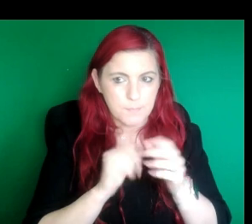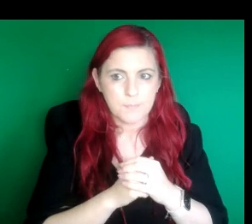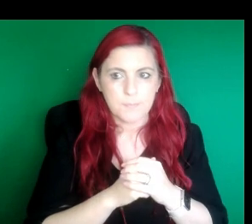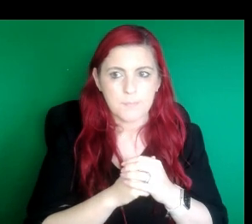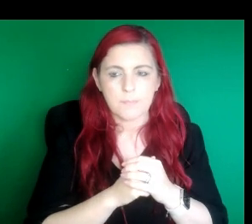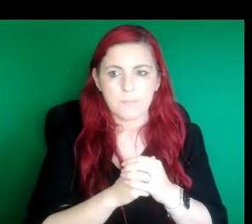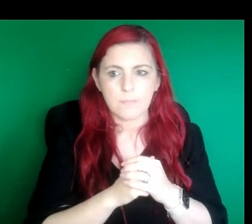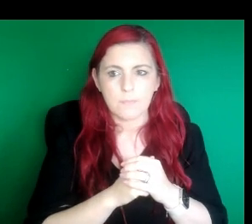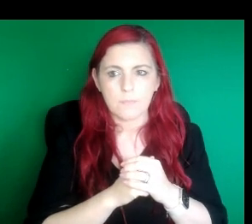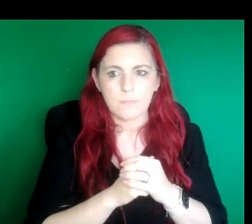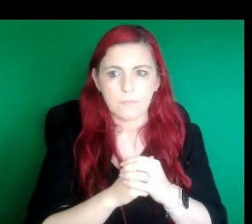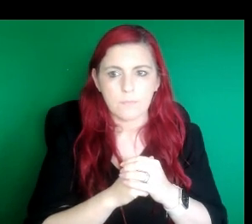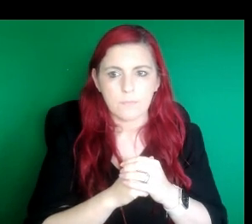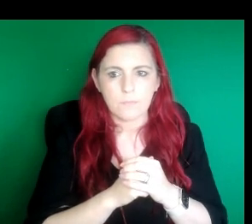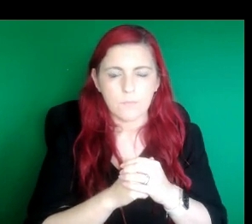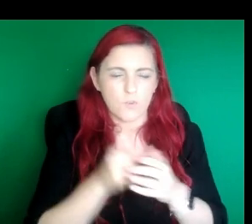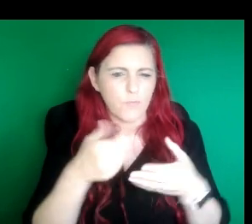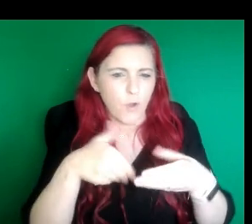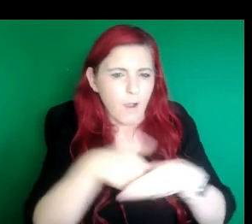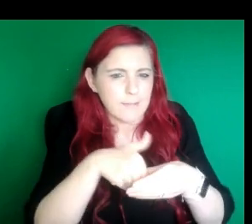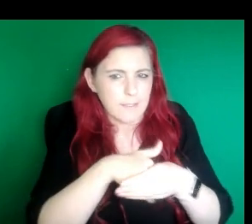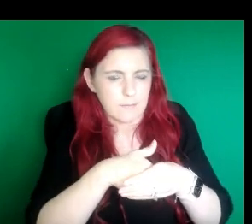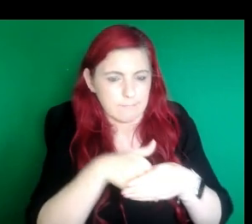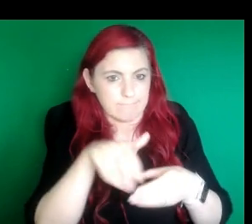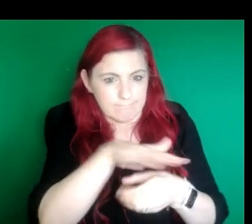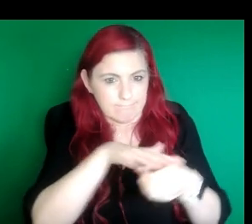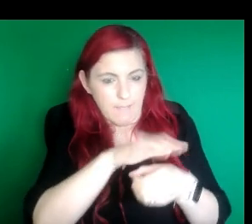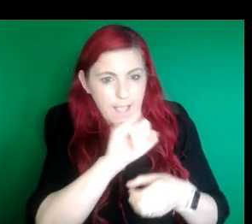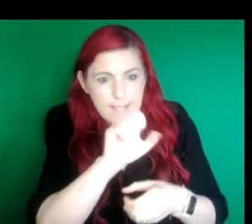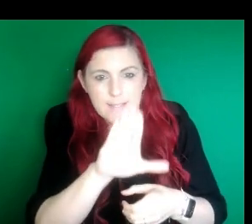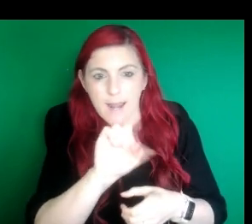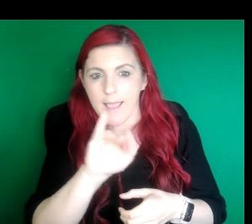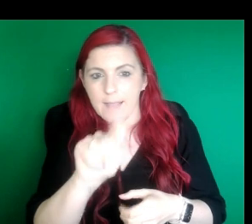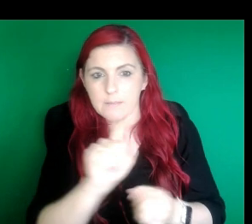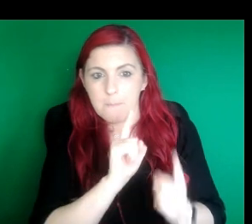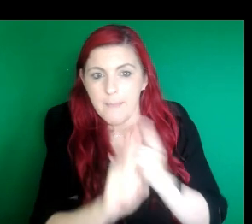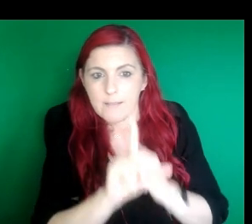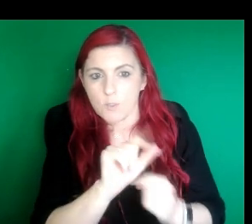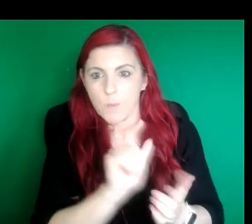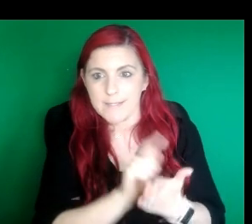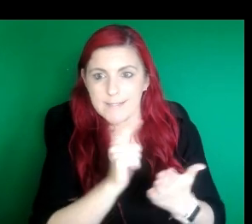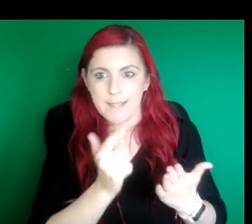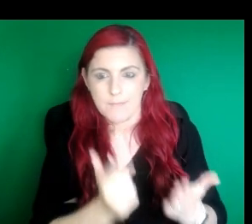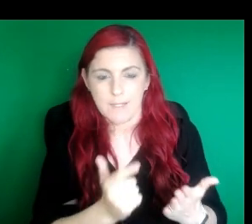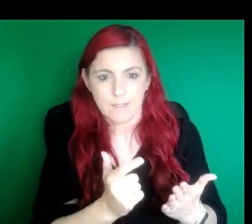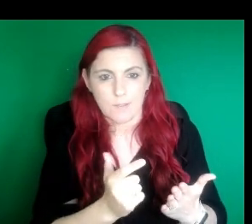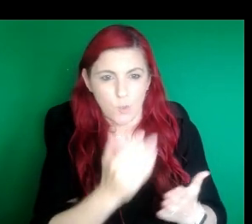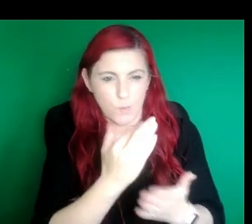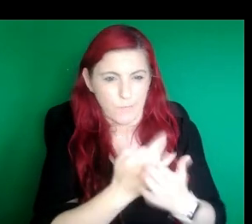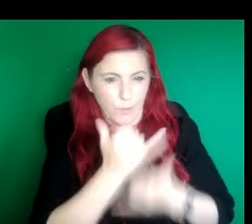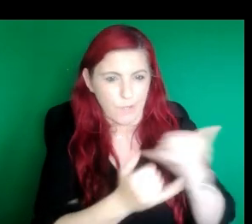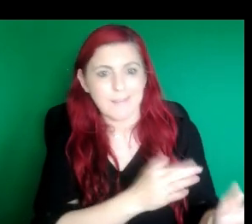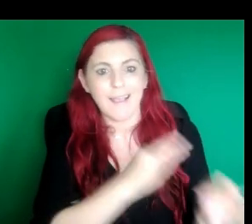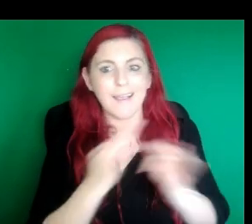9 interviews. And for context, for those of you who don't know, the ISL Act was passed in 2017. So it was a few years after the